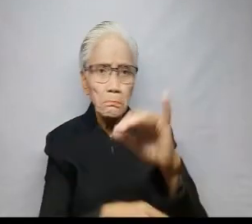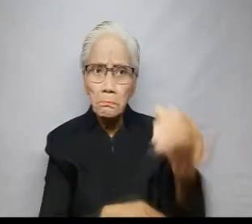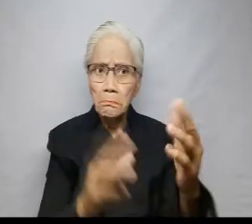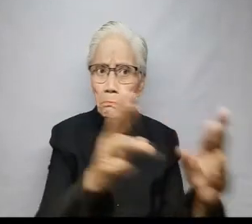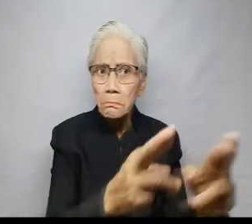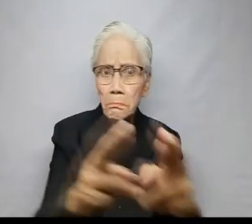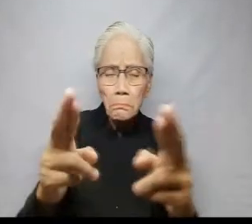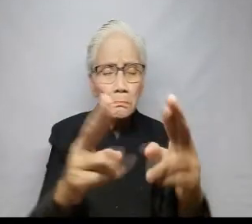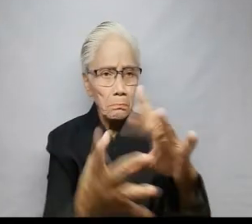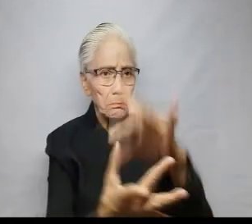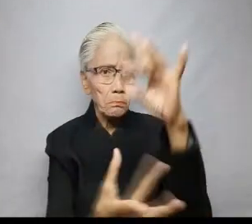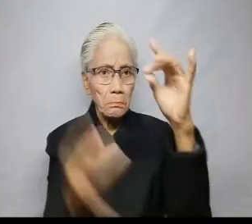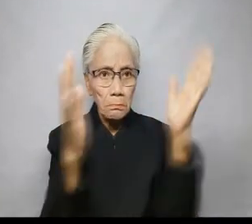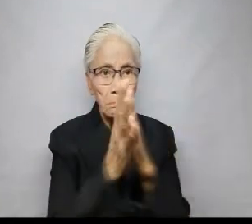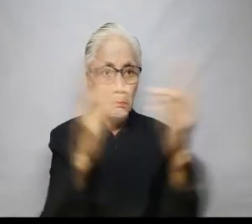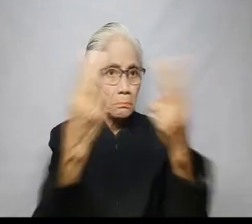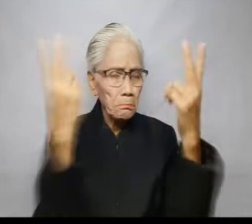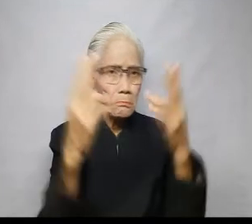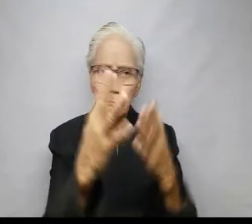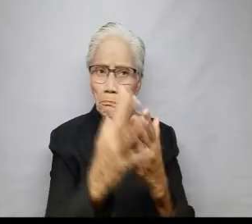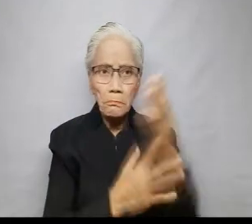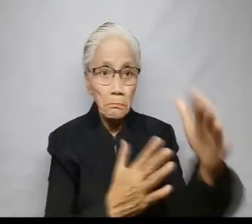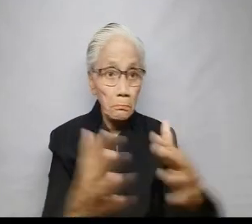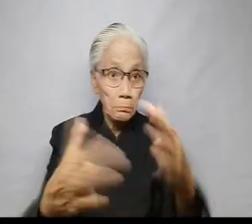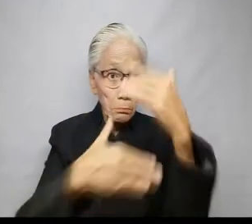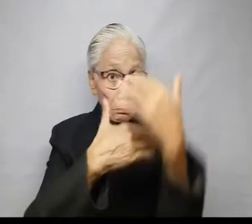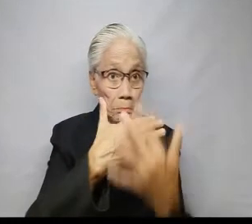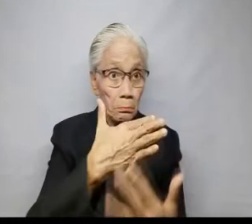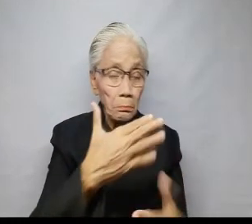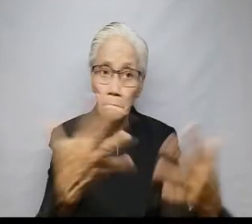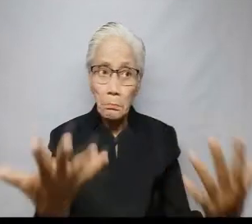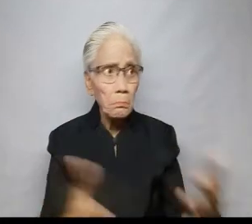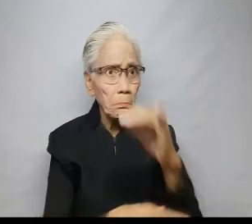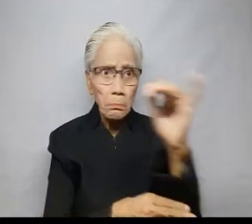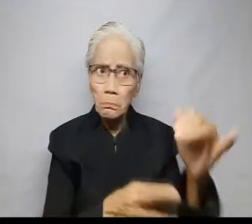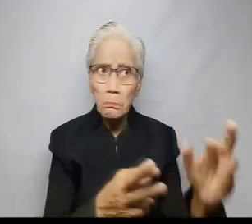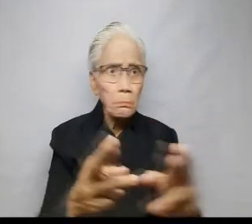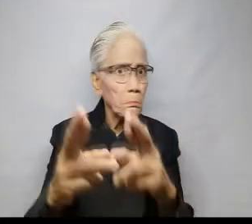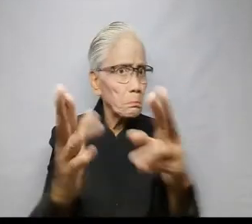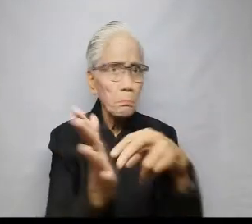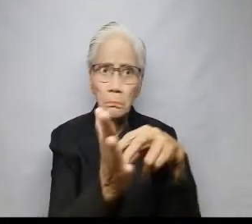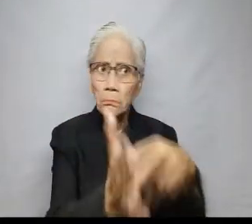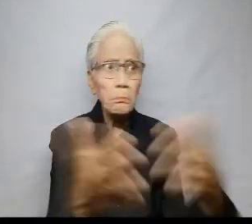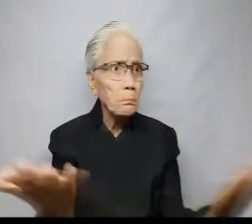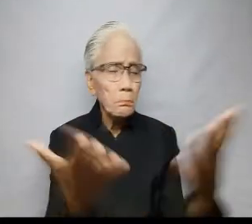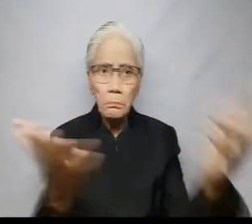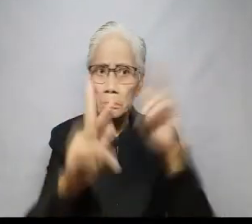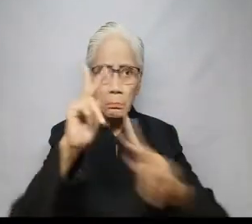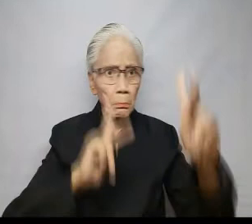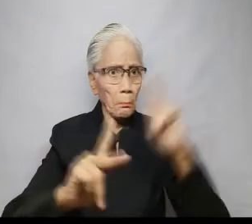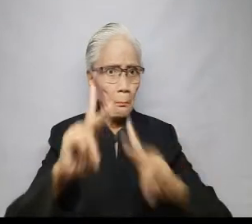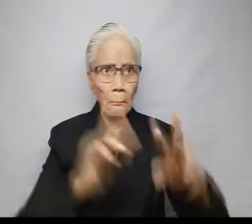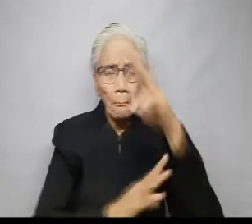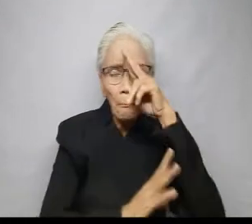their Jericho road to spiritual victory, through the way of blood. The Jericho Road of life stands for the world where people